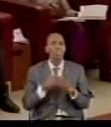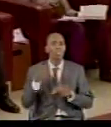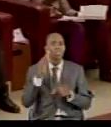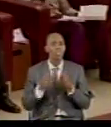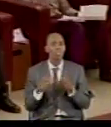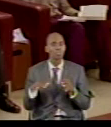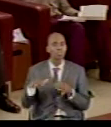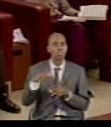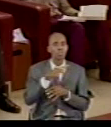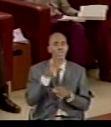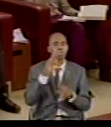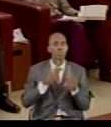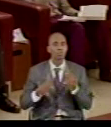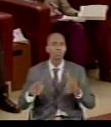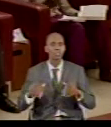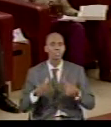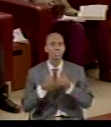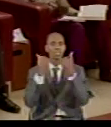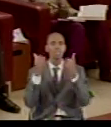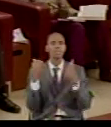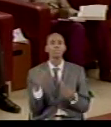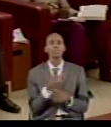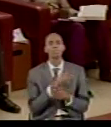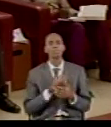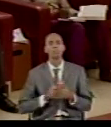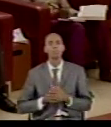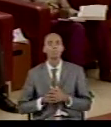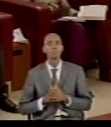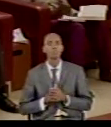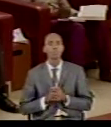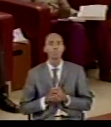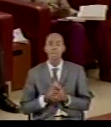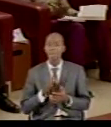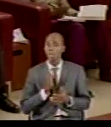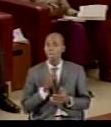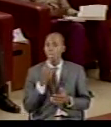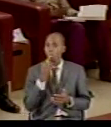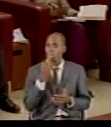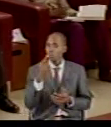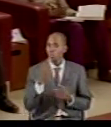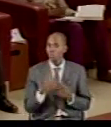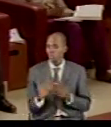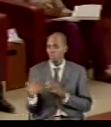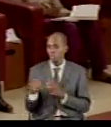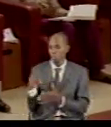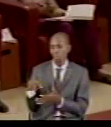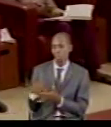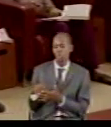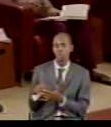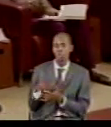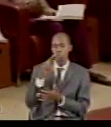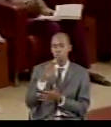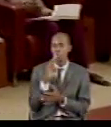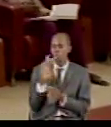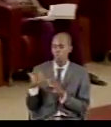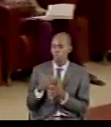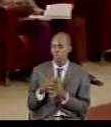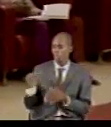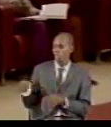people challenge them, I told you to do this, you're doing another